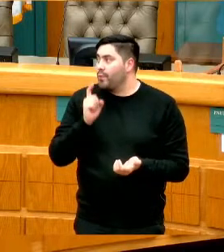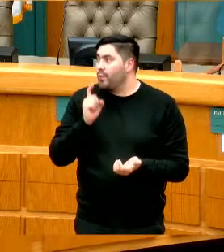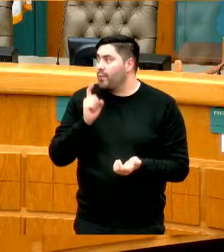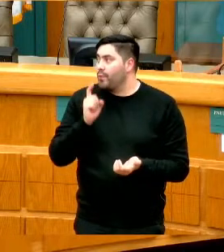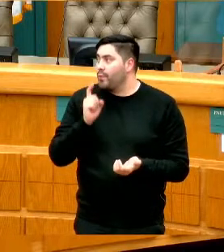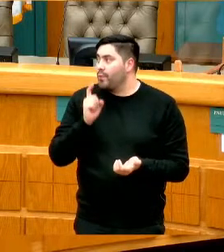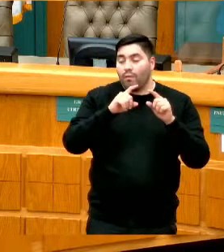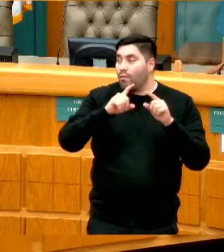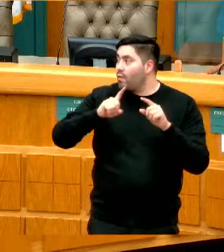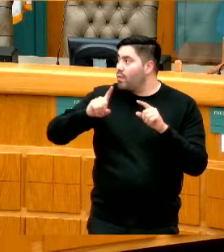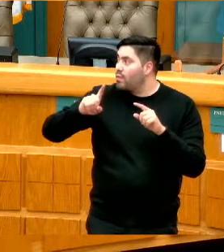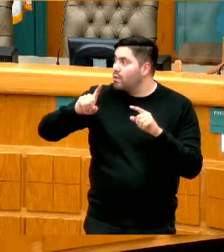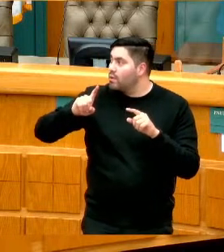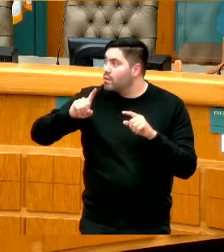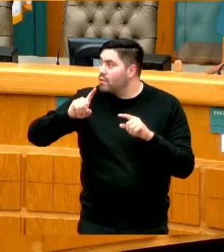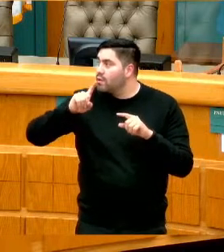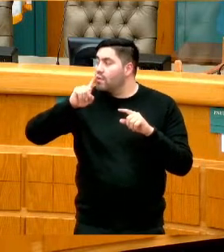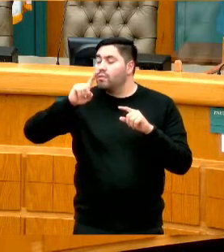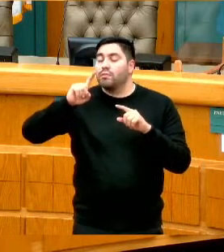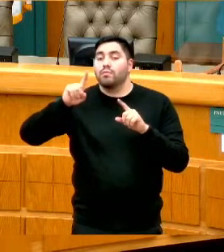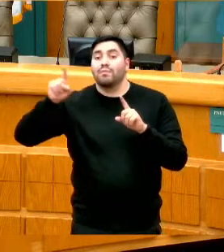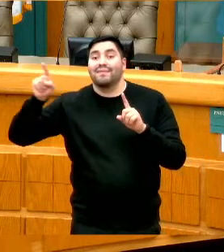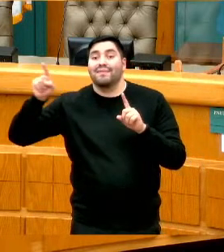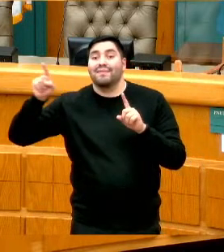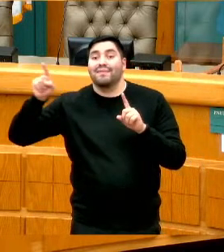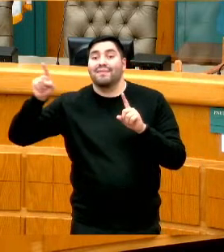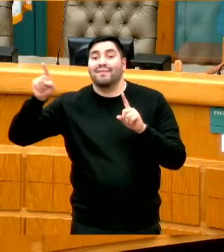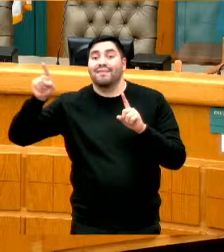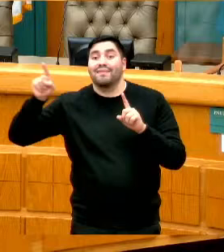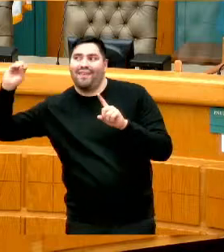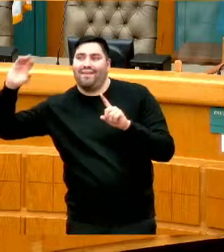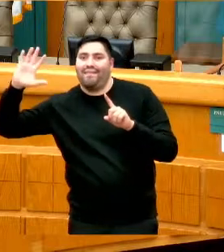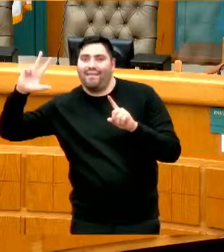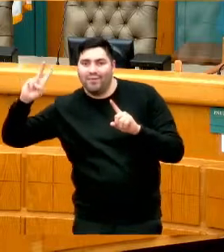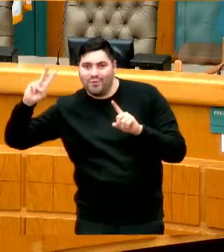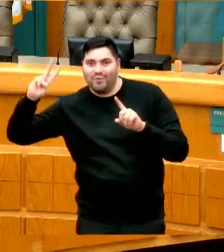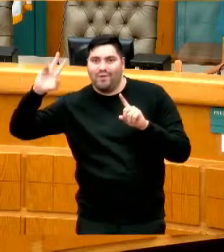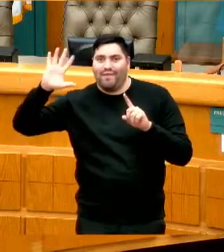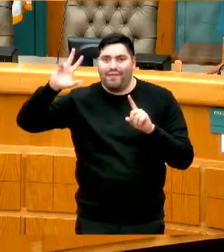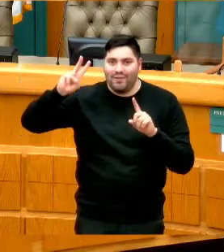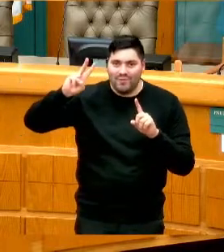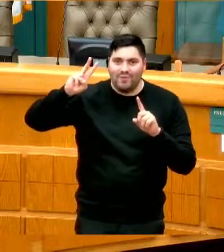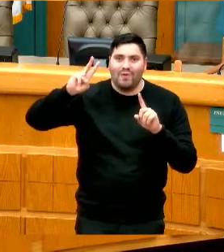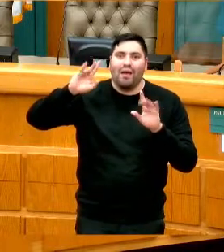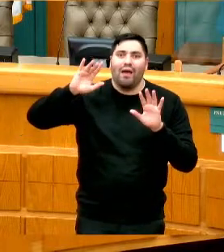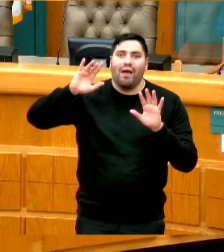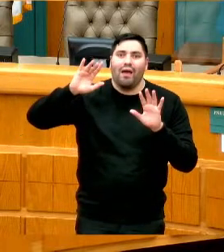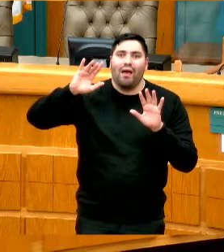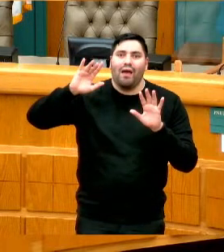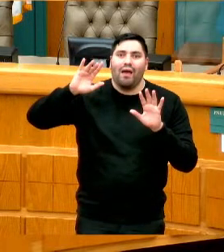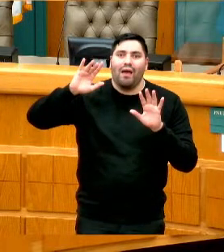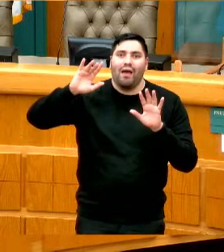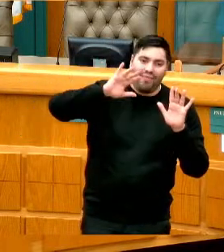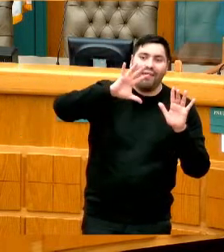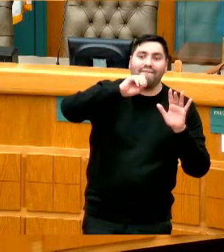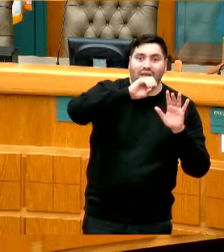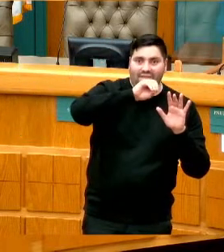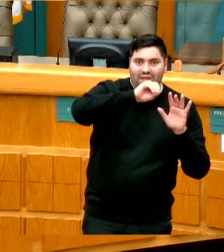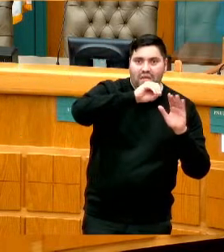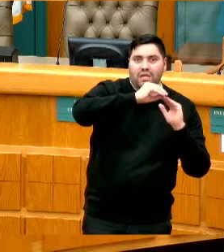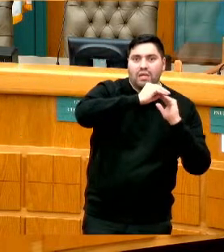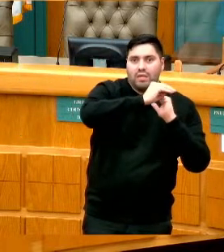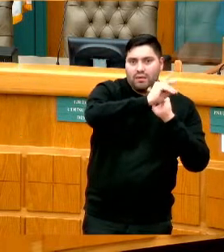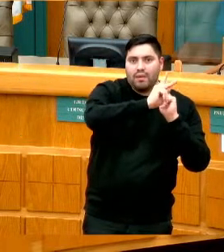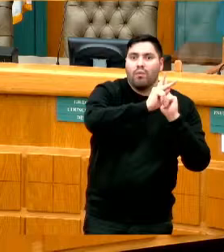50 cases, 50, 52, 52, kind of dips a little bit, and then it goes back to a steady 50 people